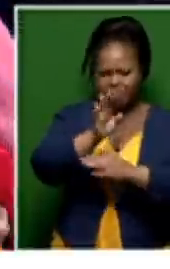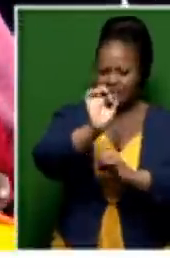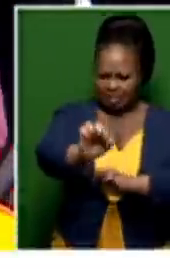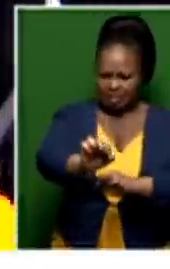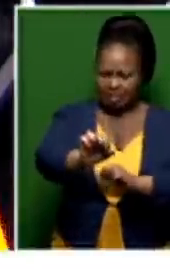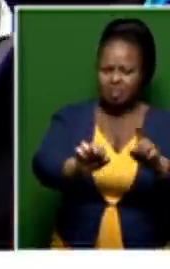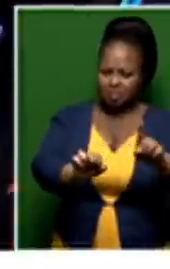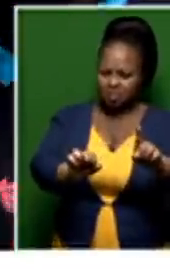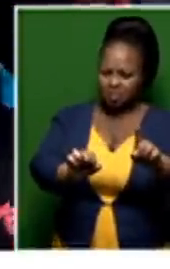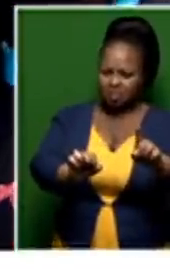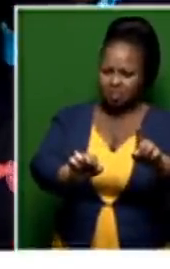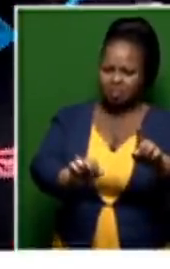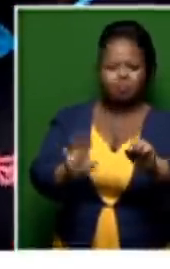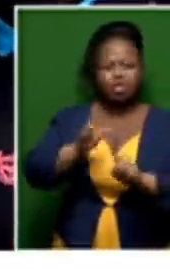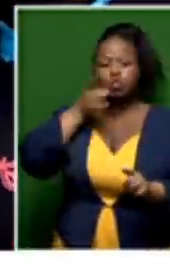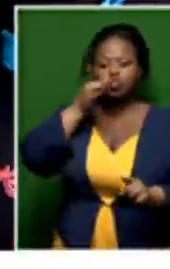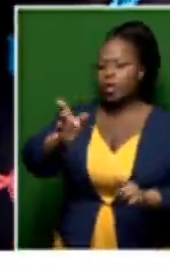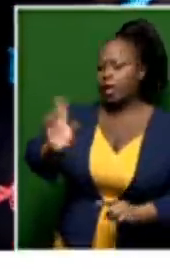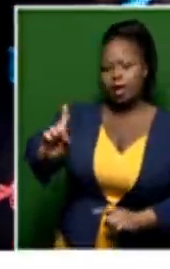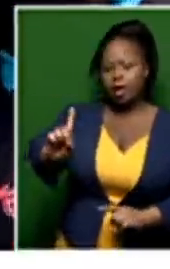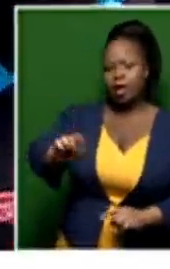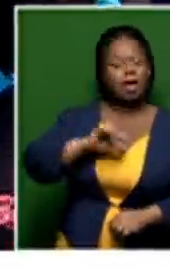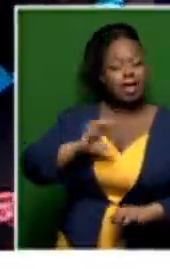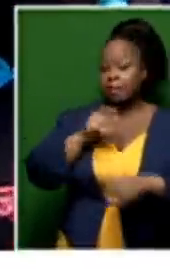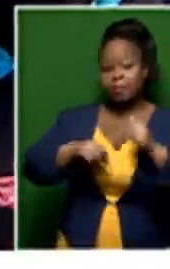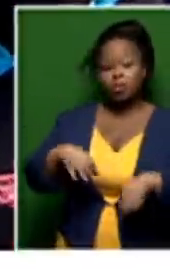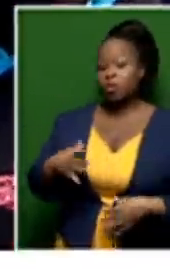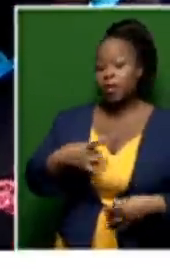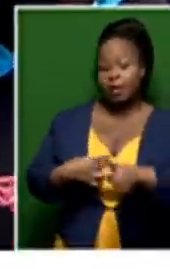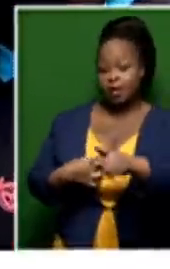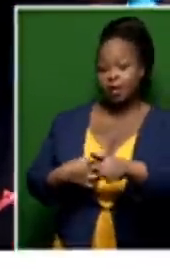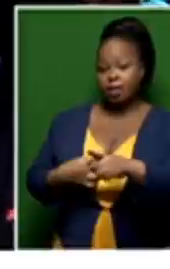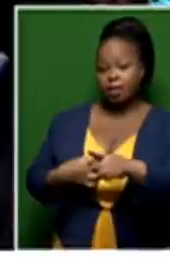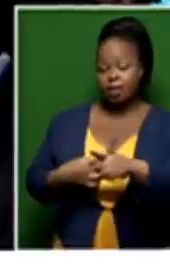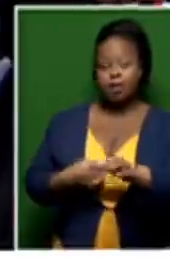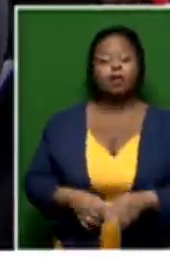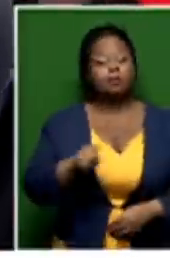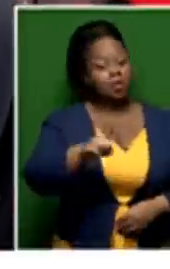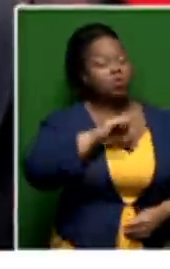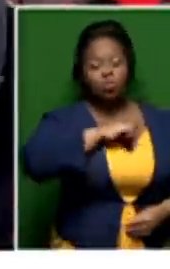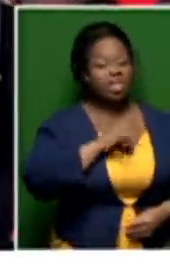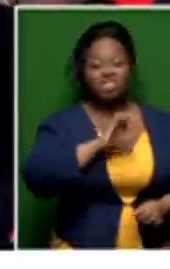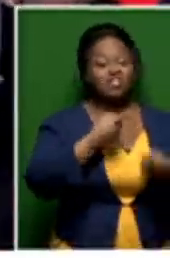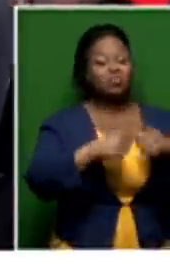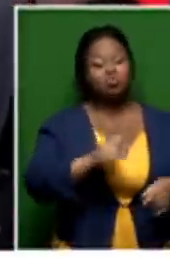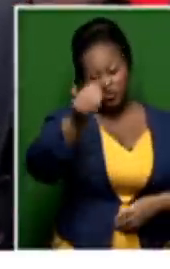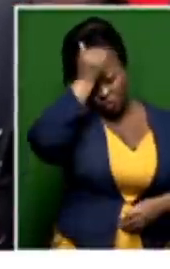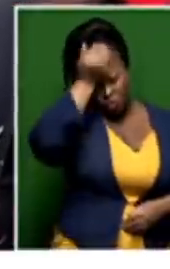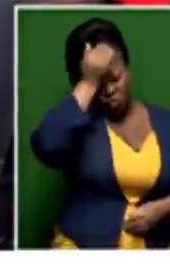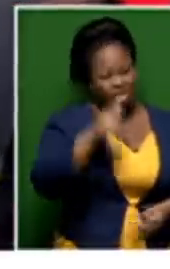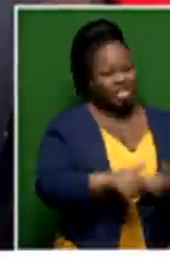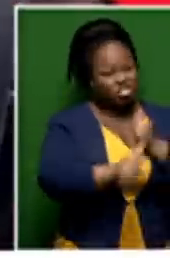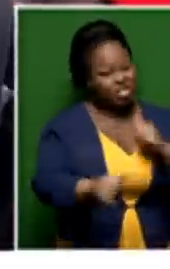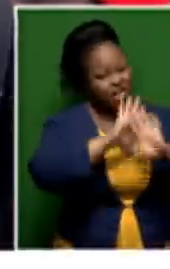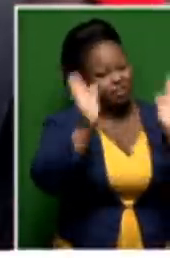sir, without swearing. Other people will not appreciate it. Yeah. If it wasn't for Zuma and shit